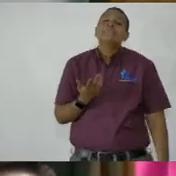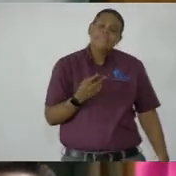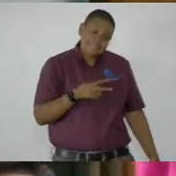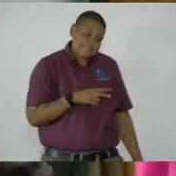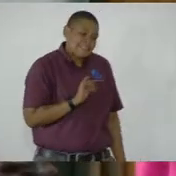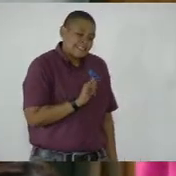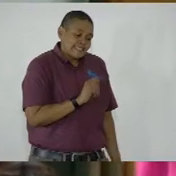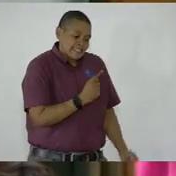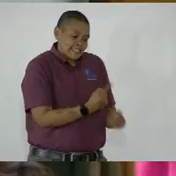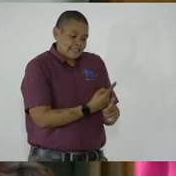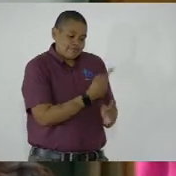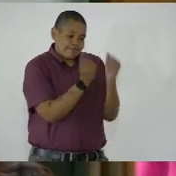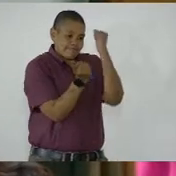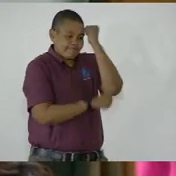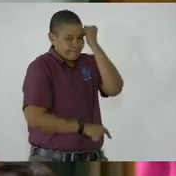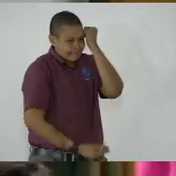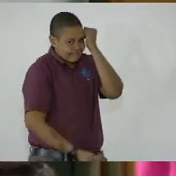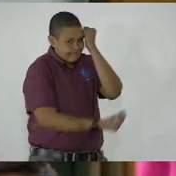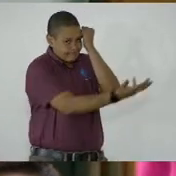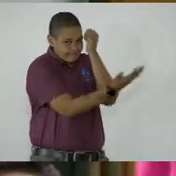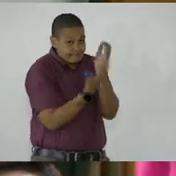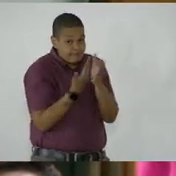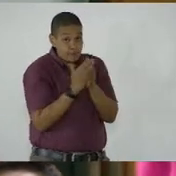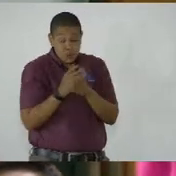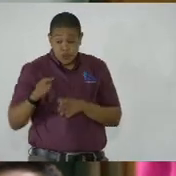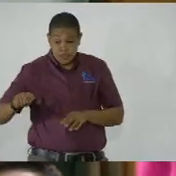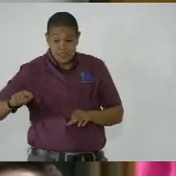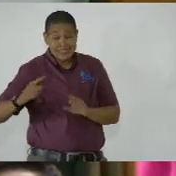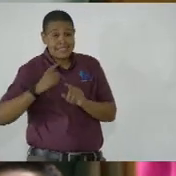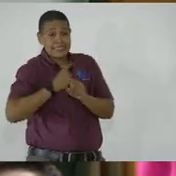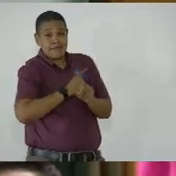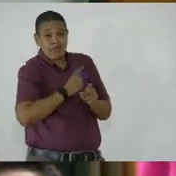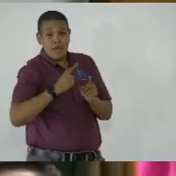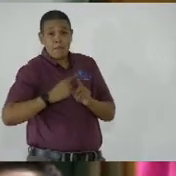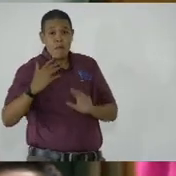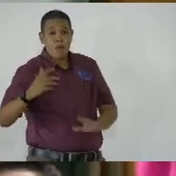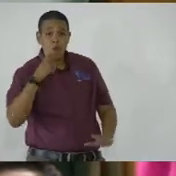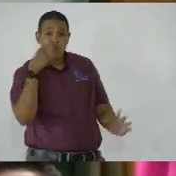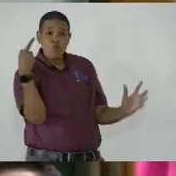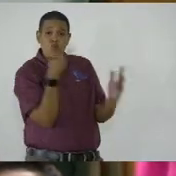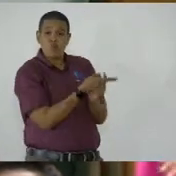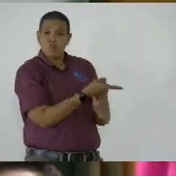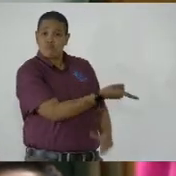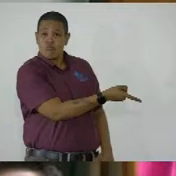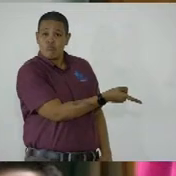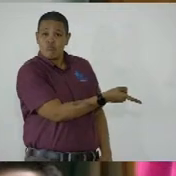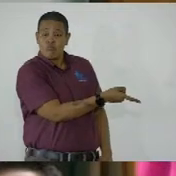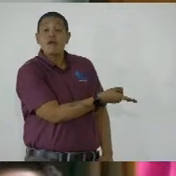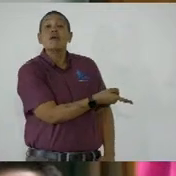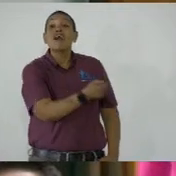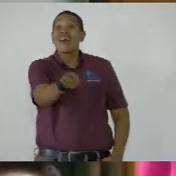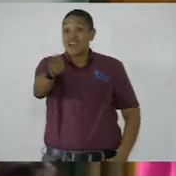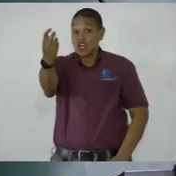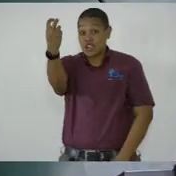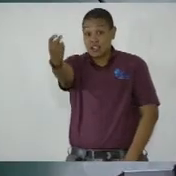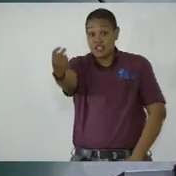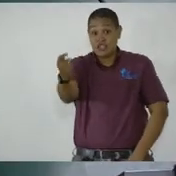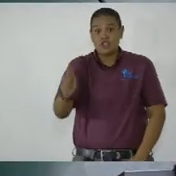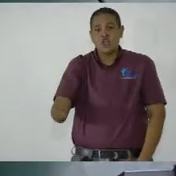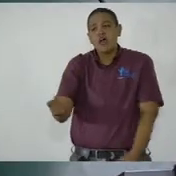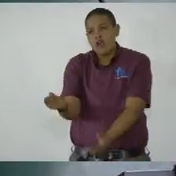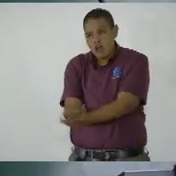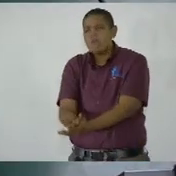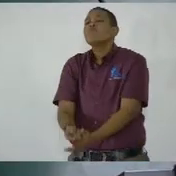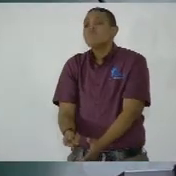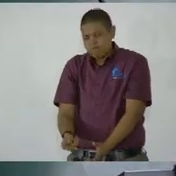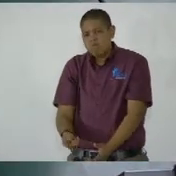to be negotiated between the prosecution and defense and approved and sanctioned by the trial judge.